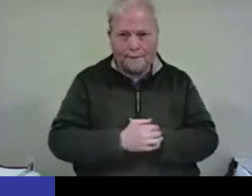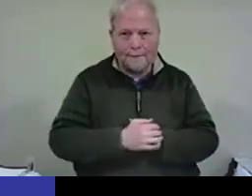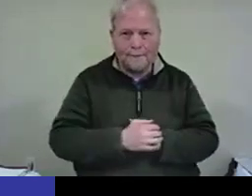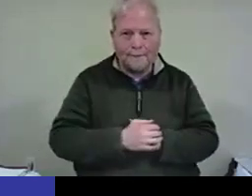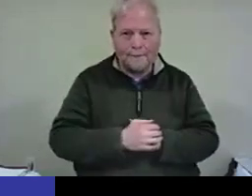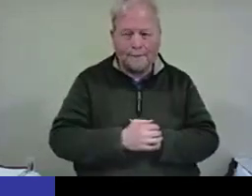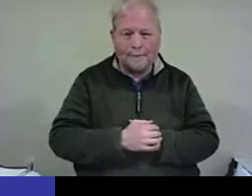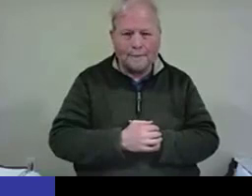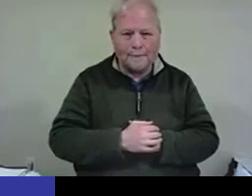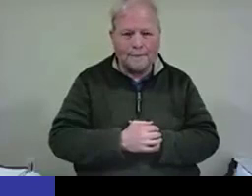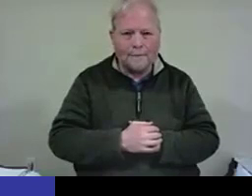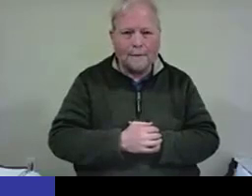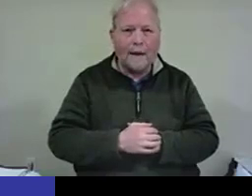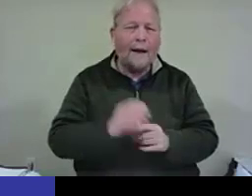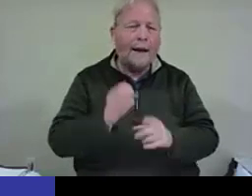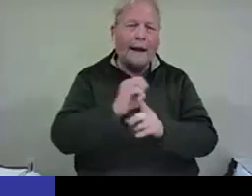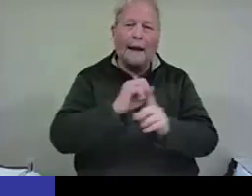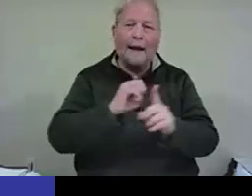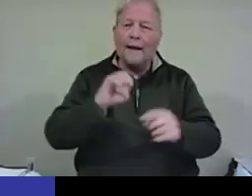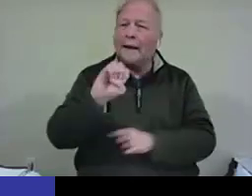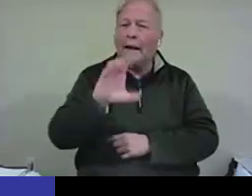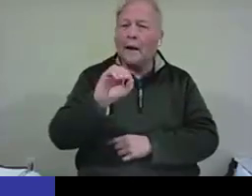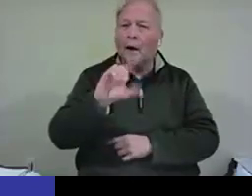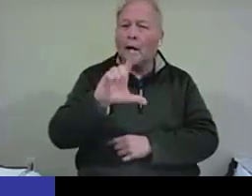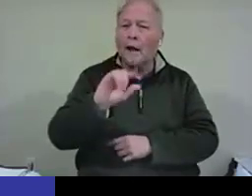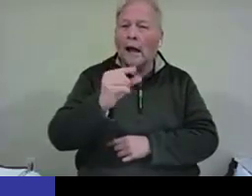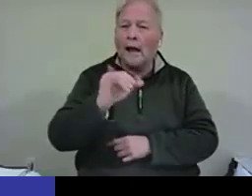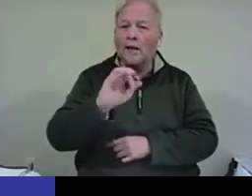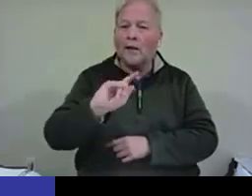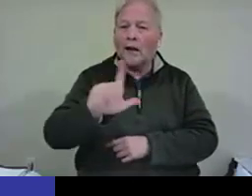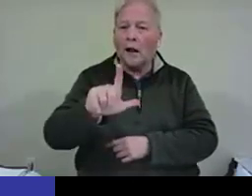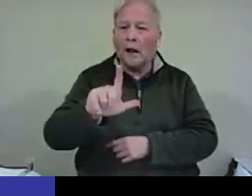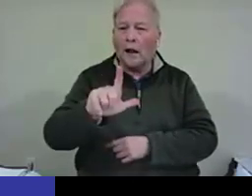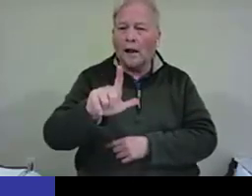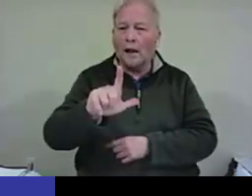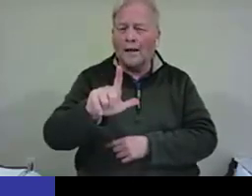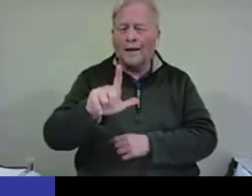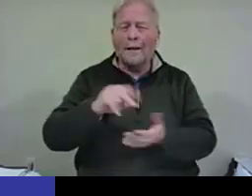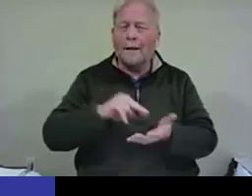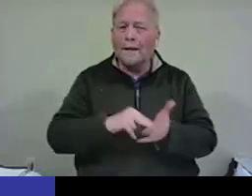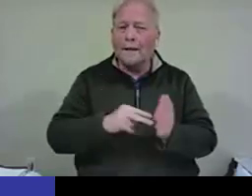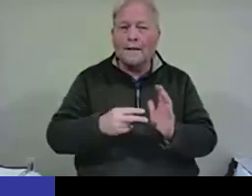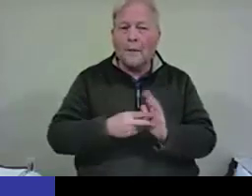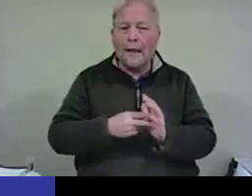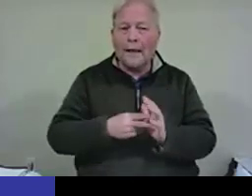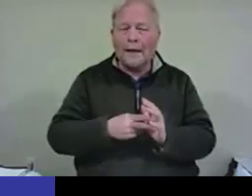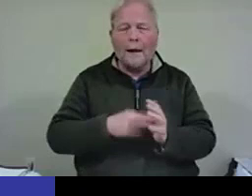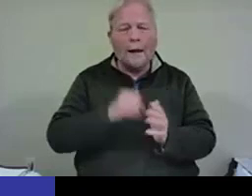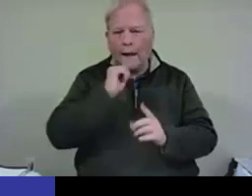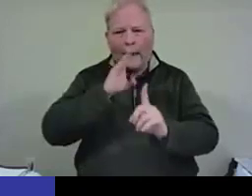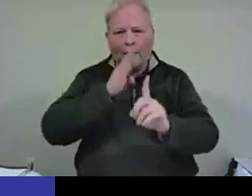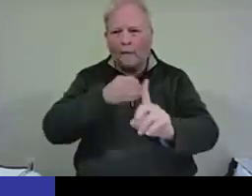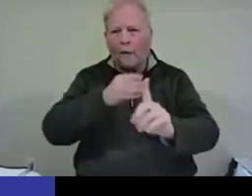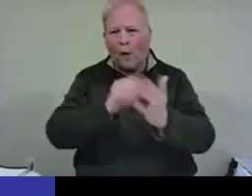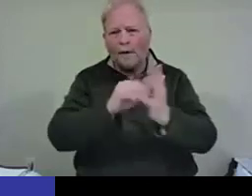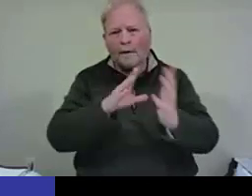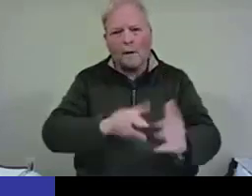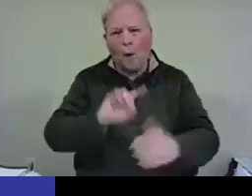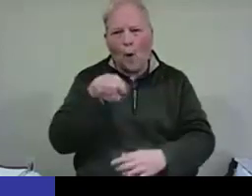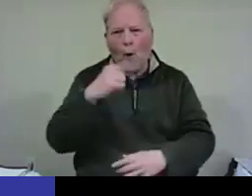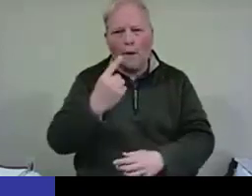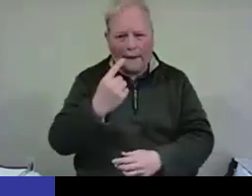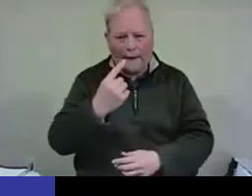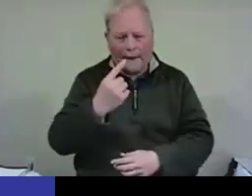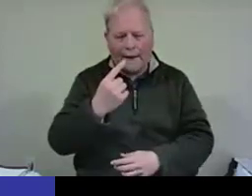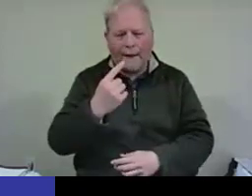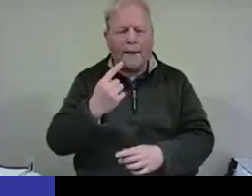big, scary, nebulous word. It basically means don't just look at the student alone under a microscope. Look at the 10,000 foot view of what's going on